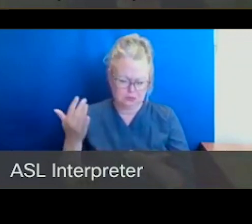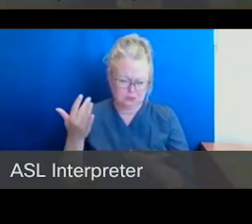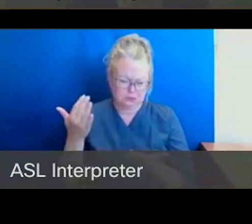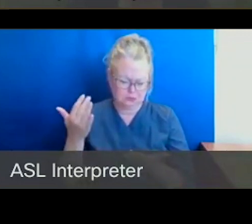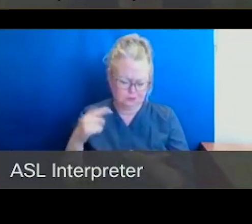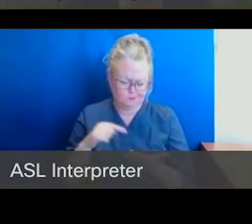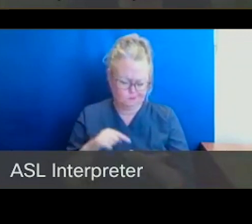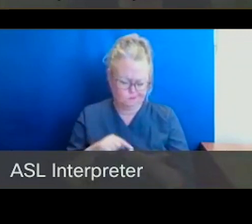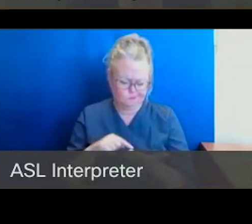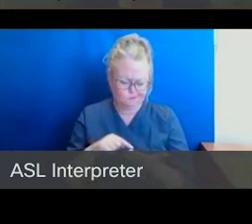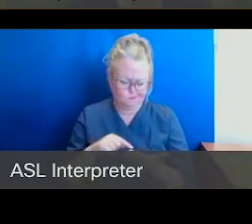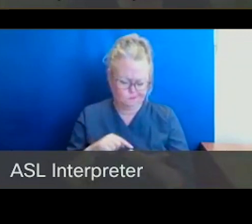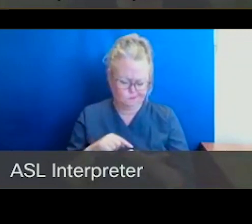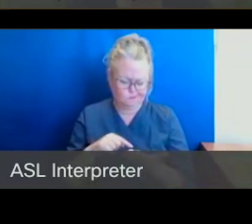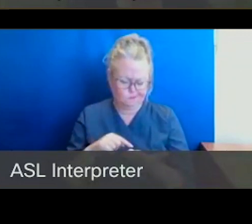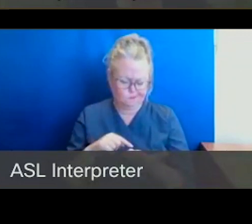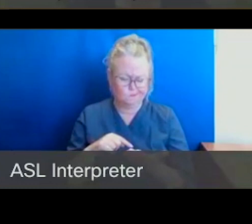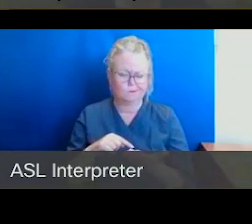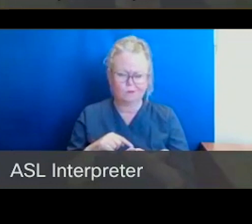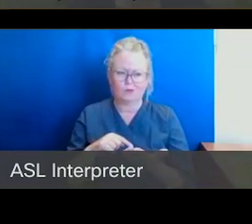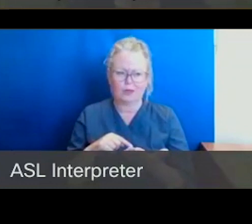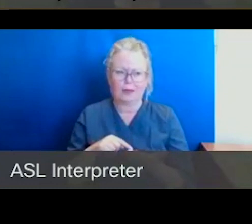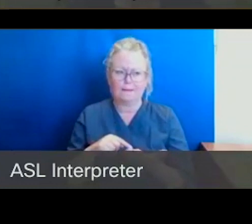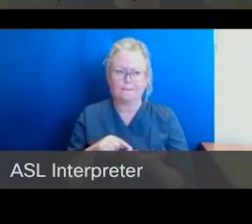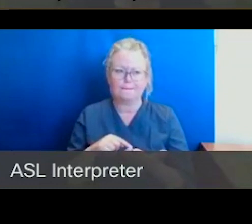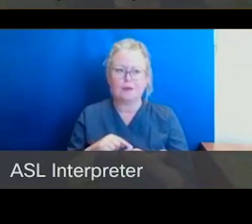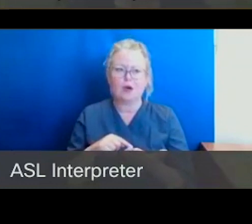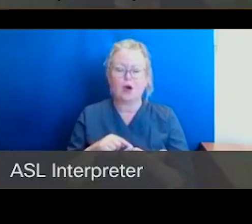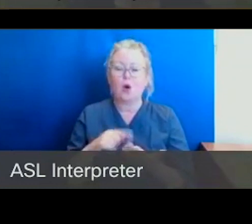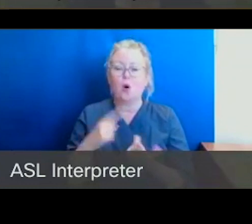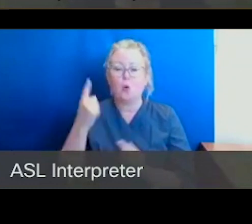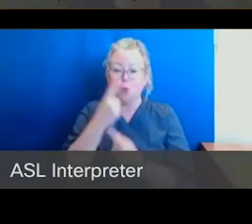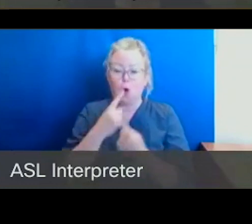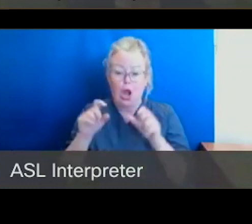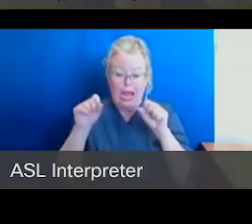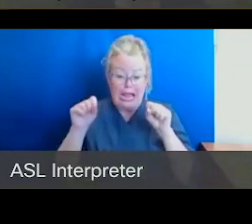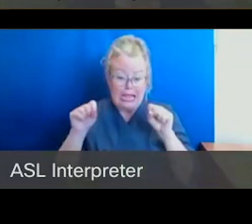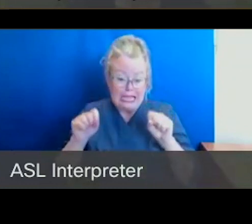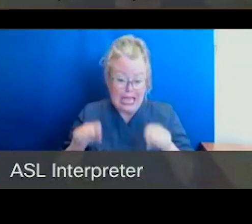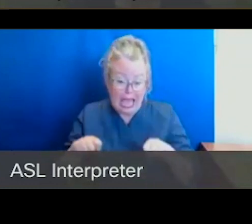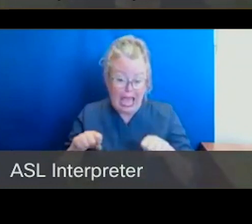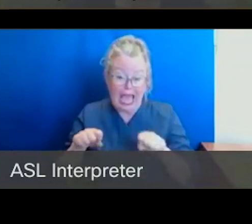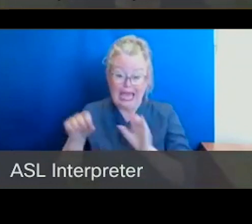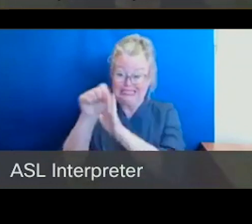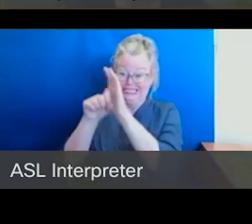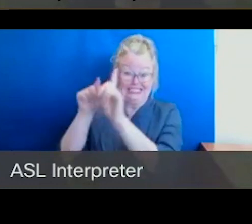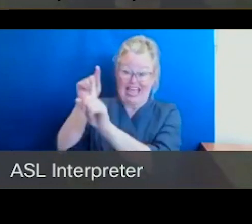His question is it possible to partner with a school district within a state?